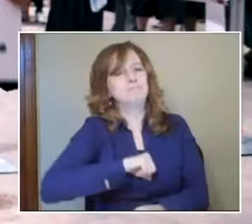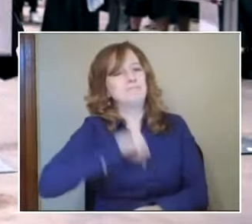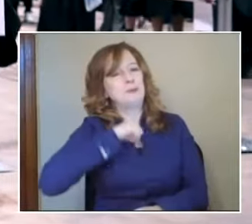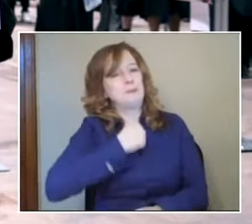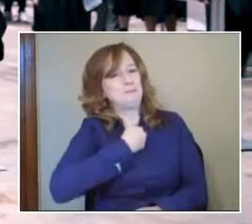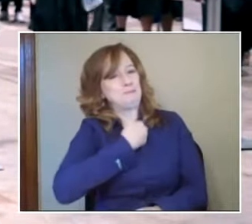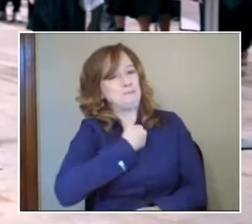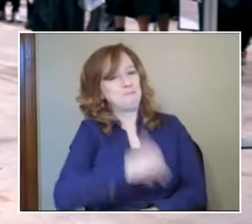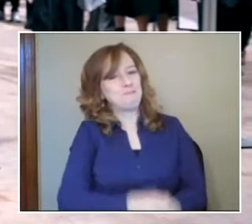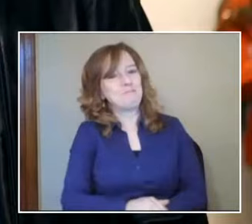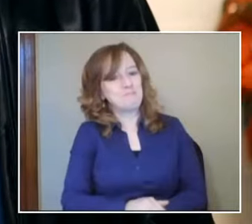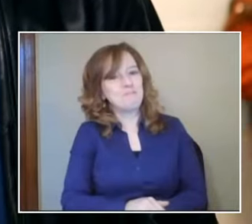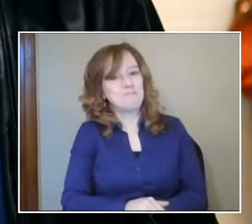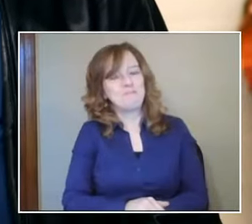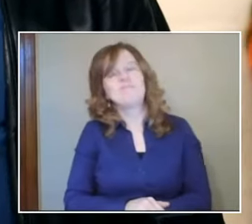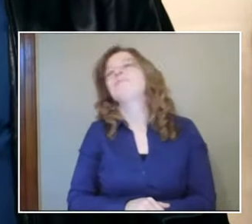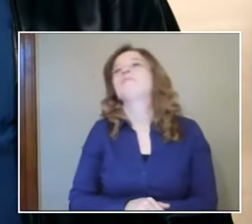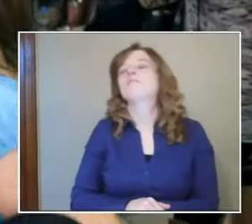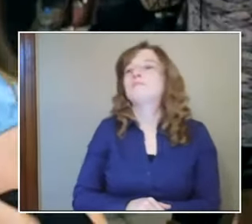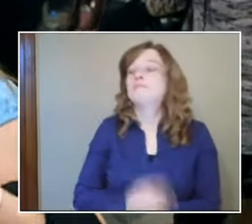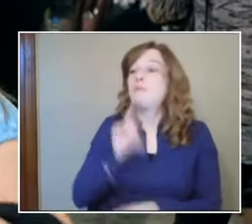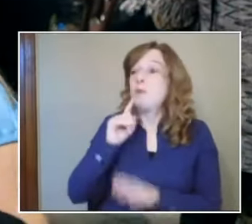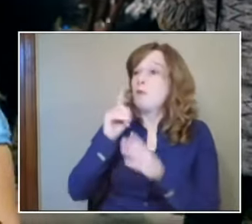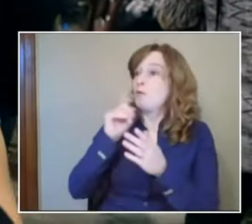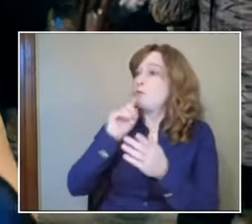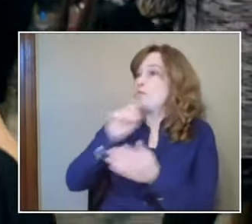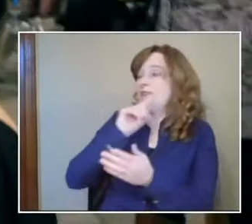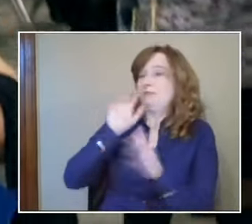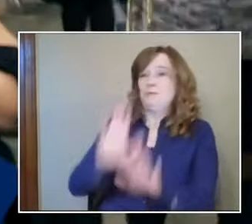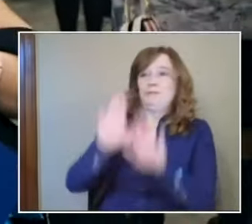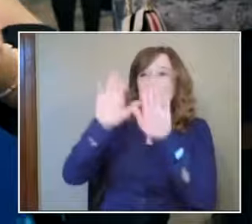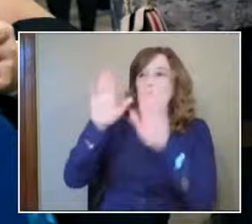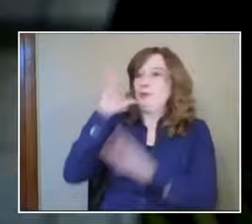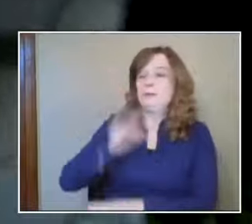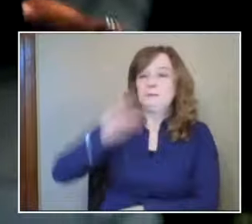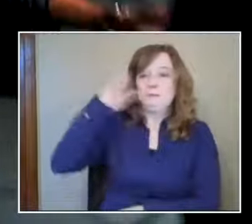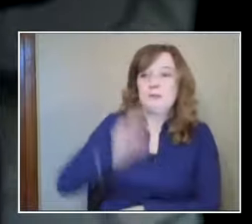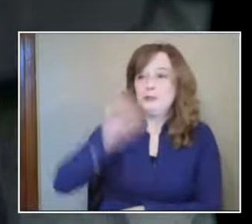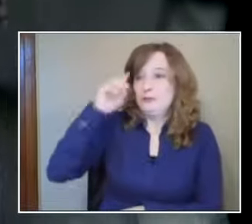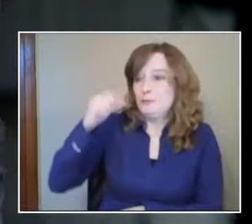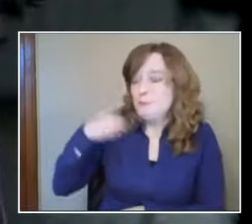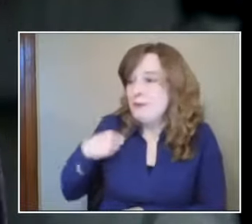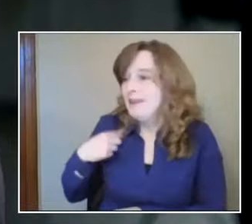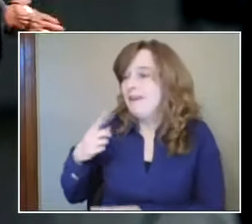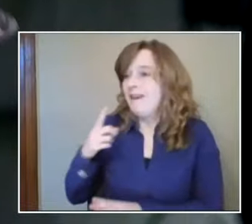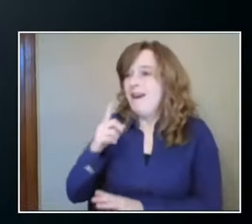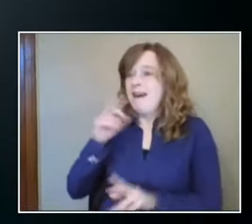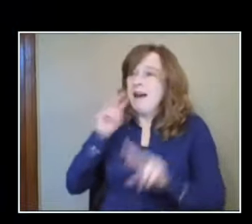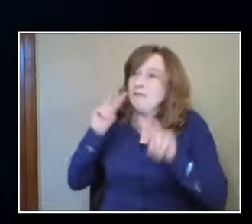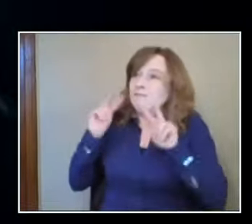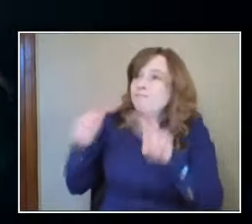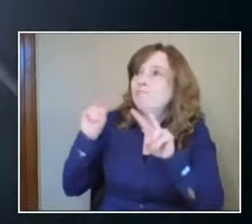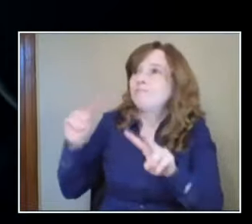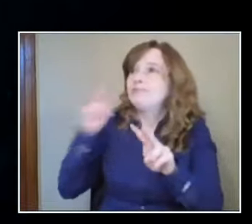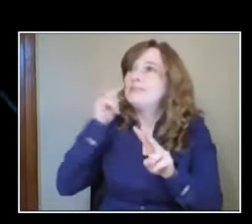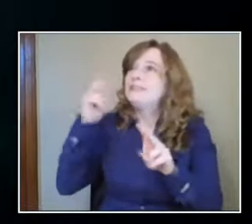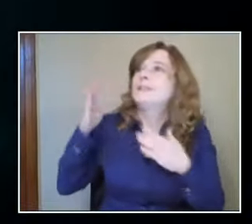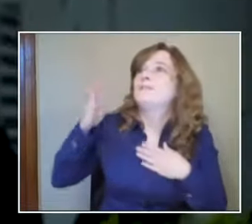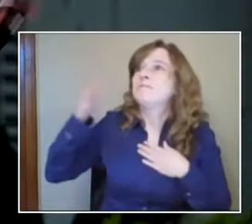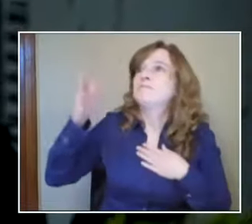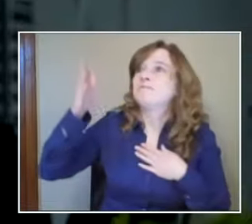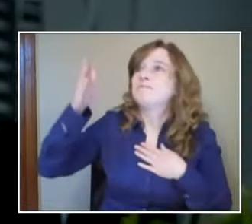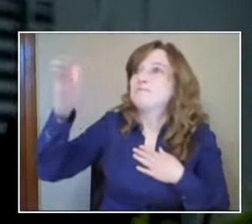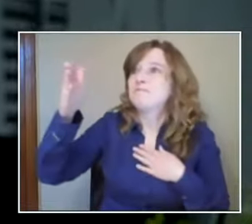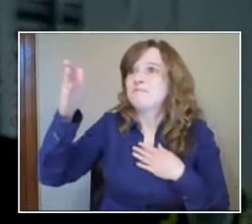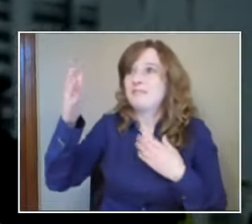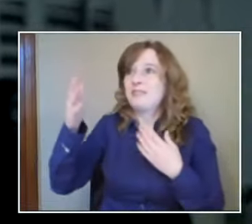Overall, it's been a great experience, and I'm so excited to see what this degree is going to lead me to and where the connections that I made through it are